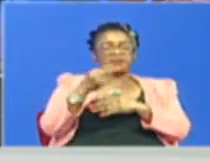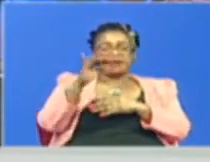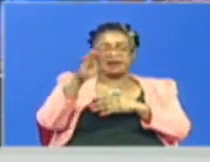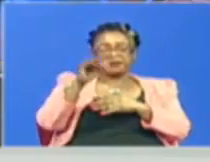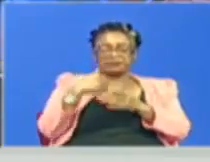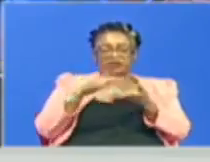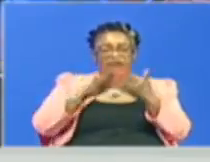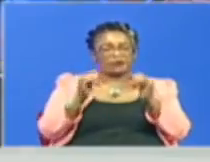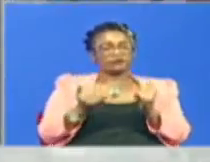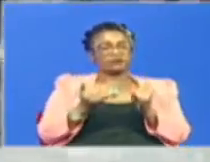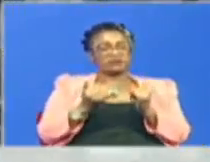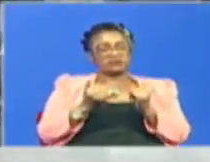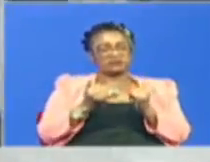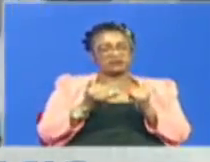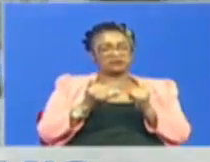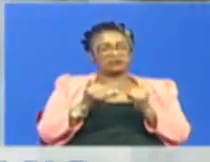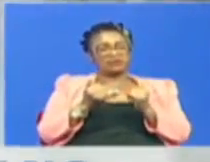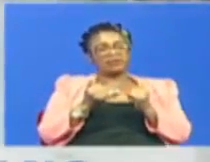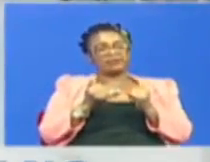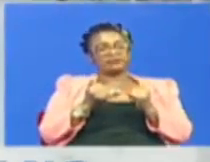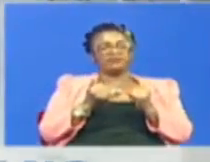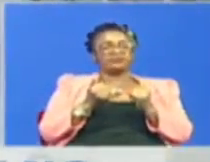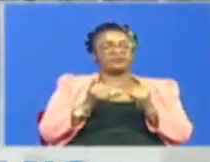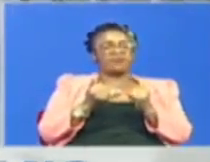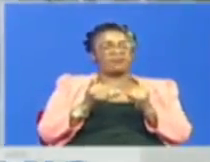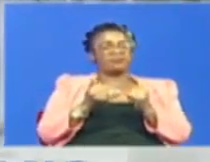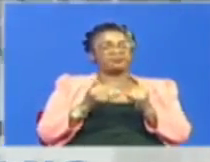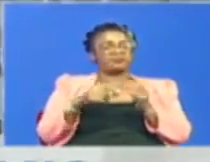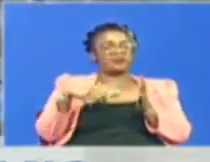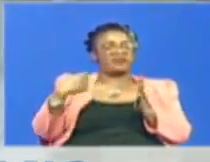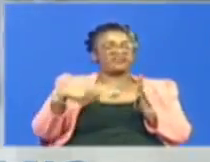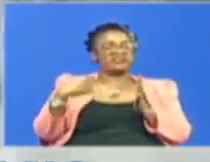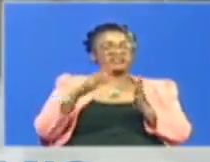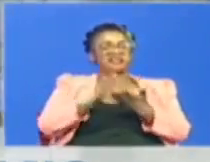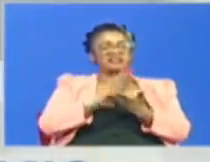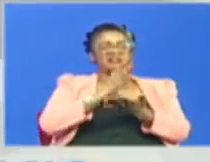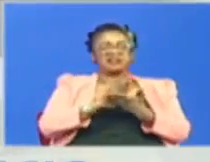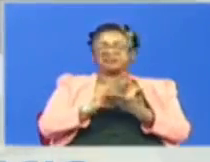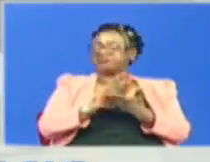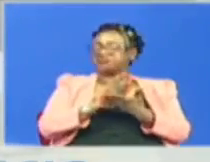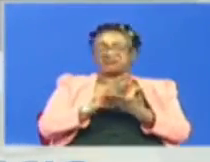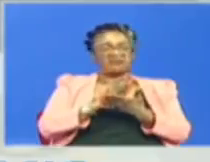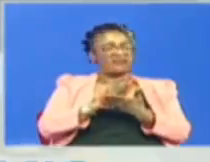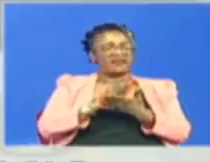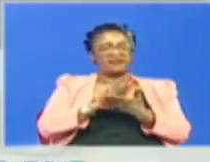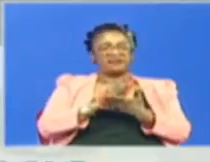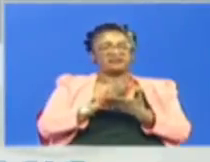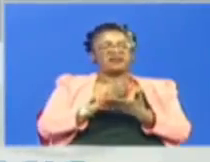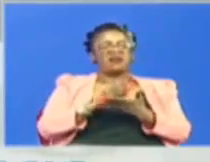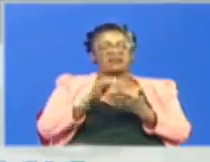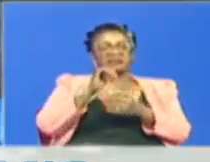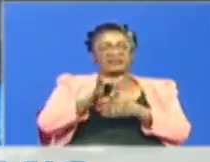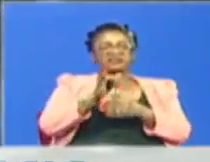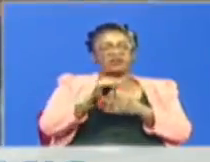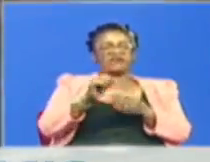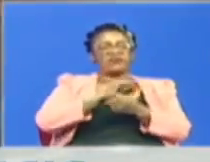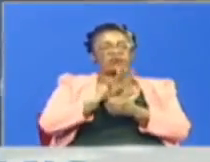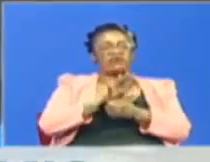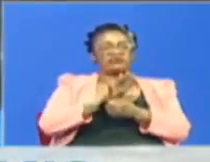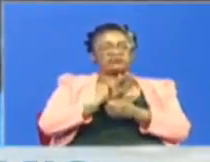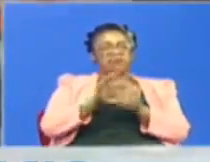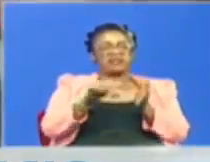those details. The manufacturing sector has not been spared the far-reaching effects of the COVID-19